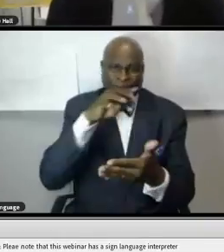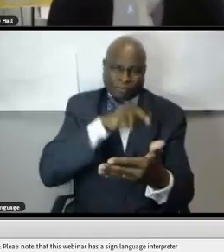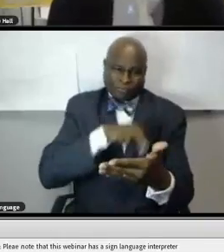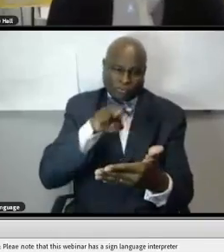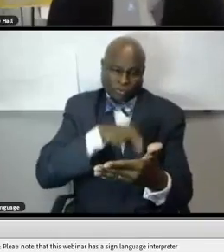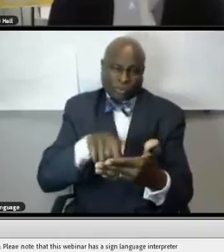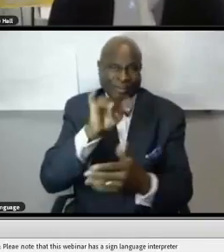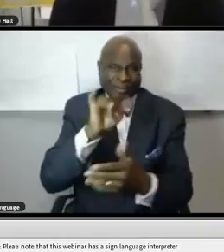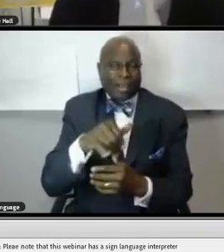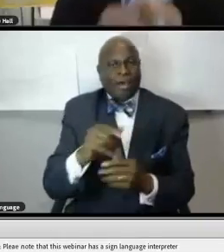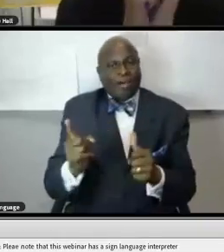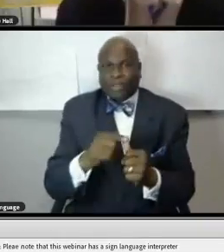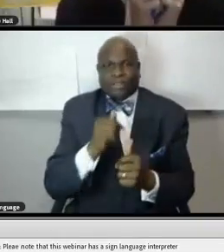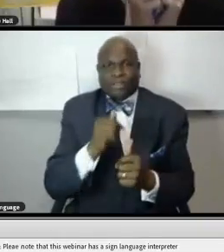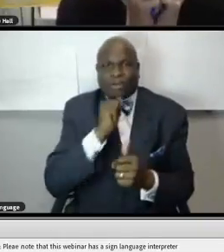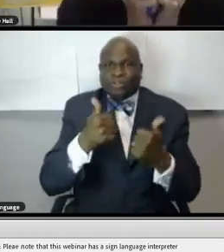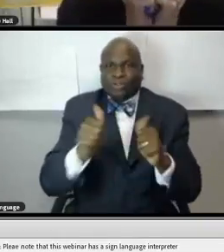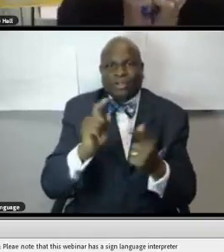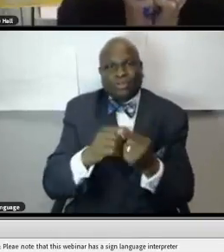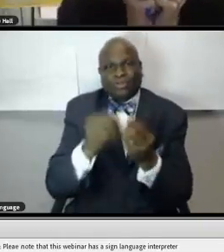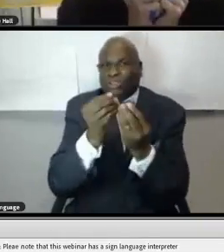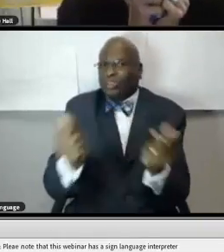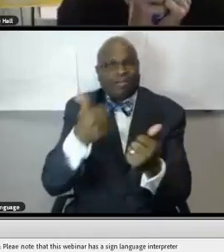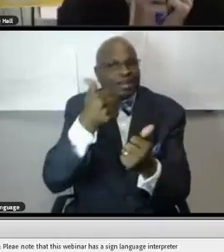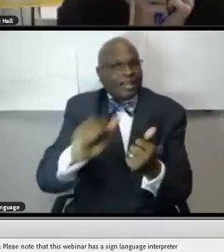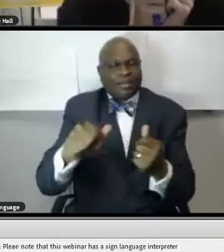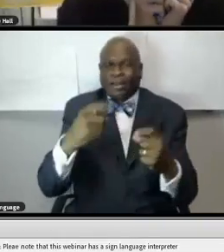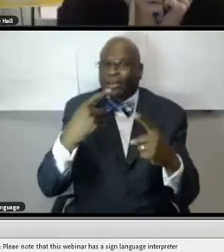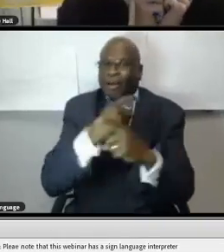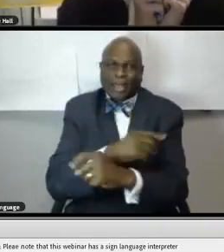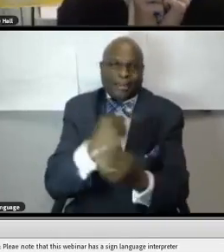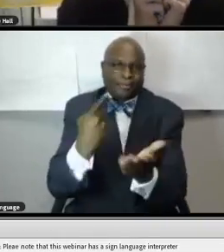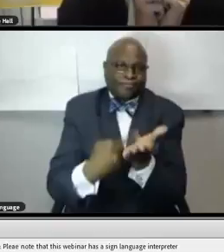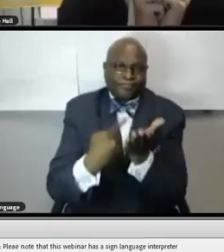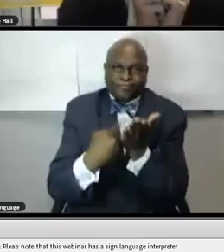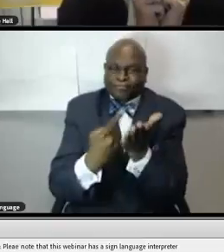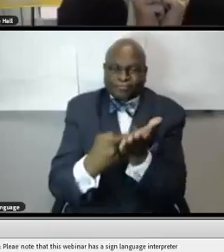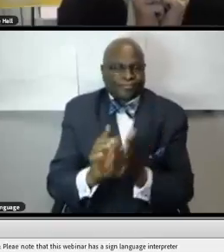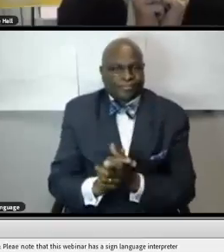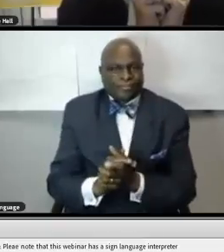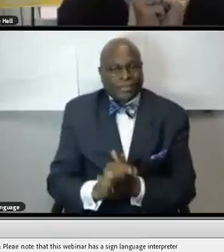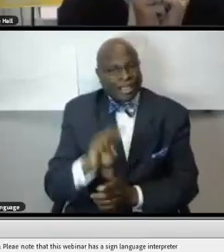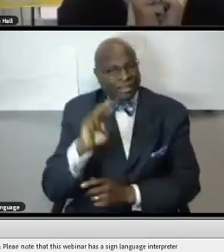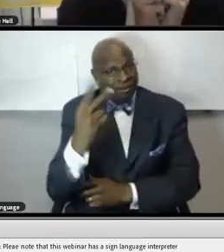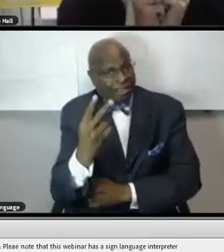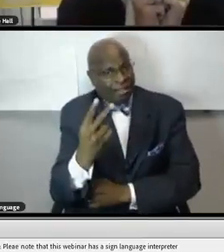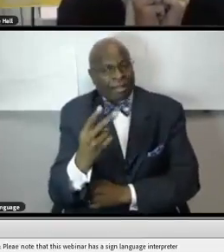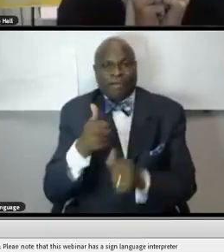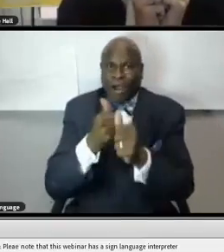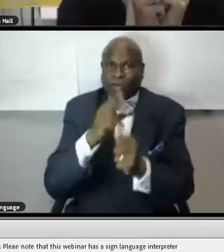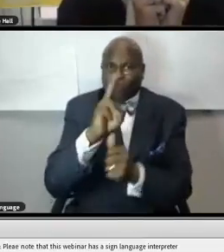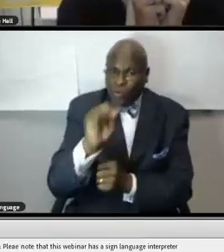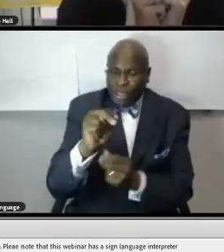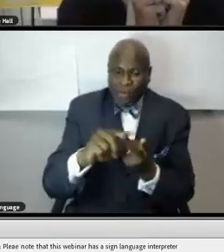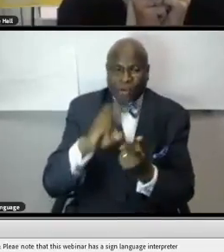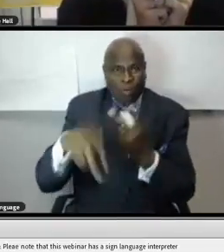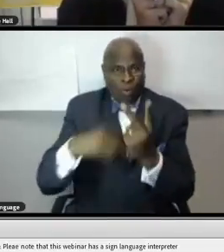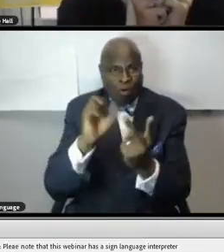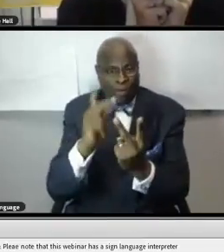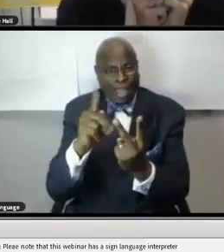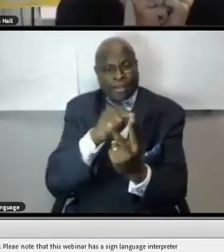all, we don't try to resolve any of these complicated debates. Secondly, following the UN and the World Bank, we